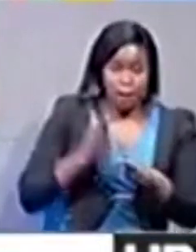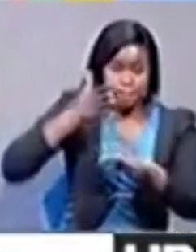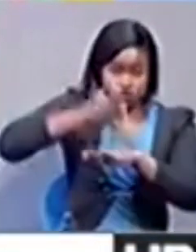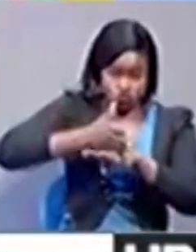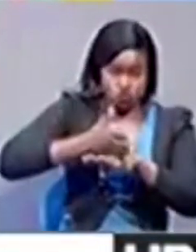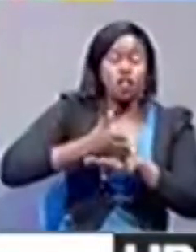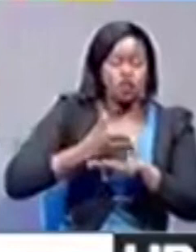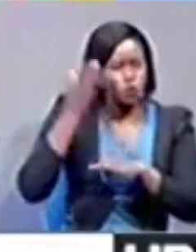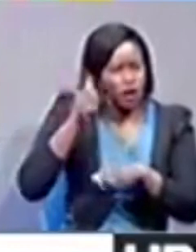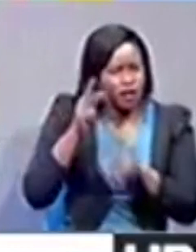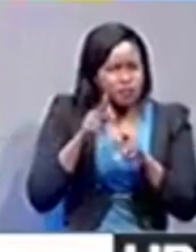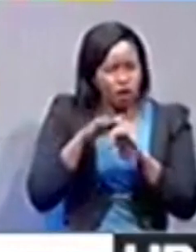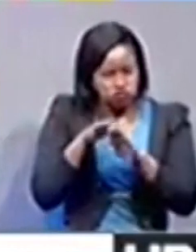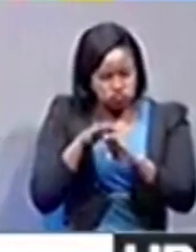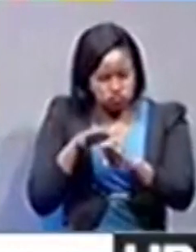less traffic there.